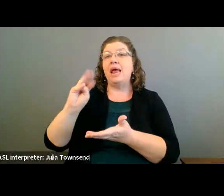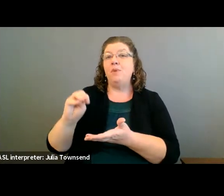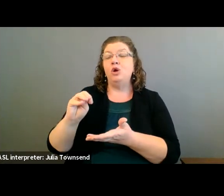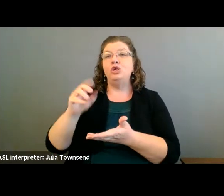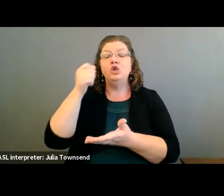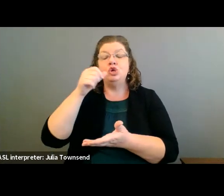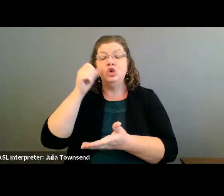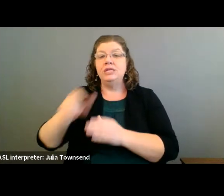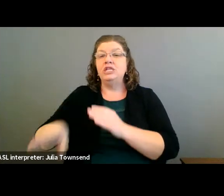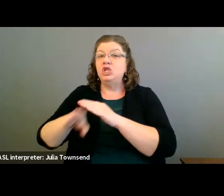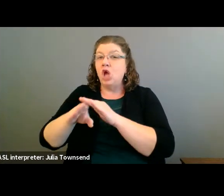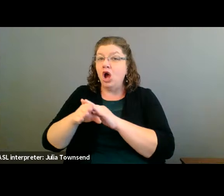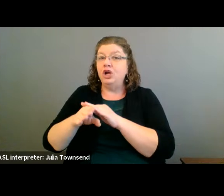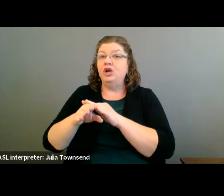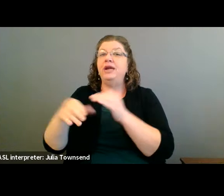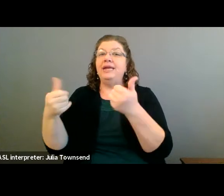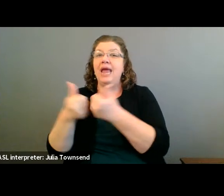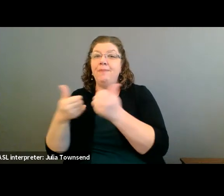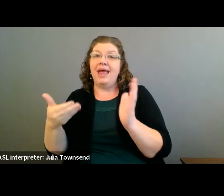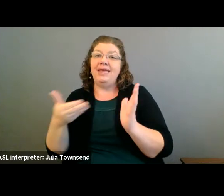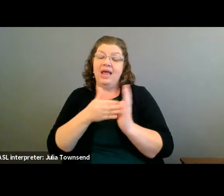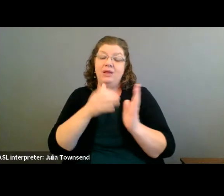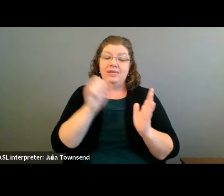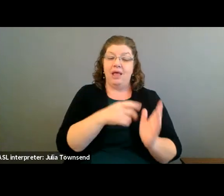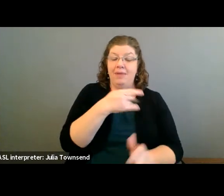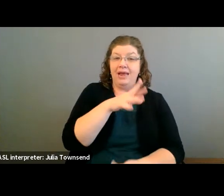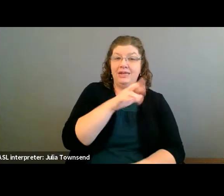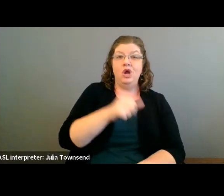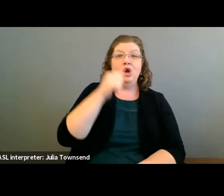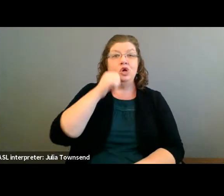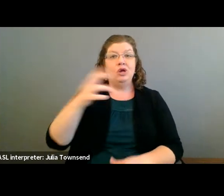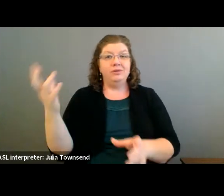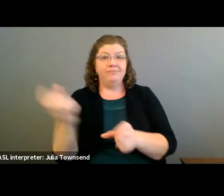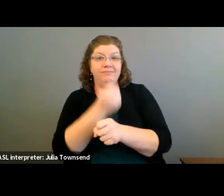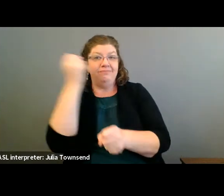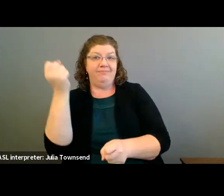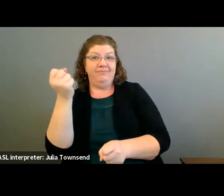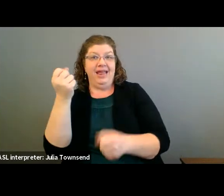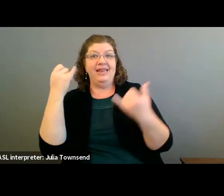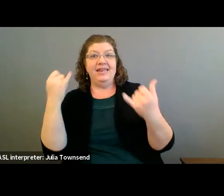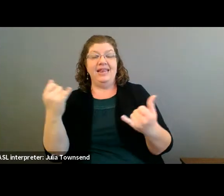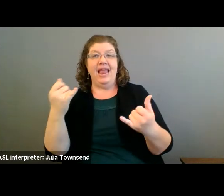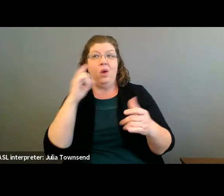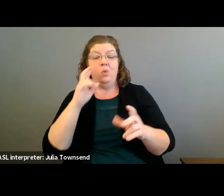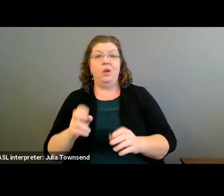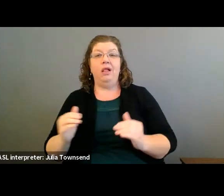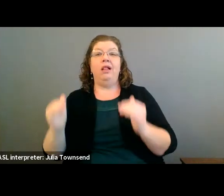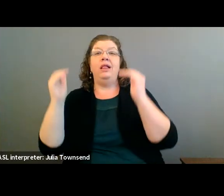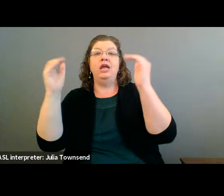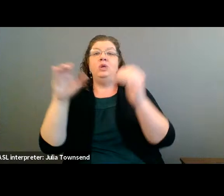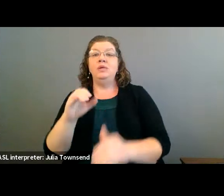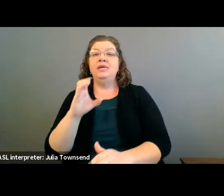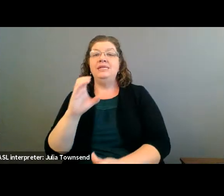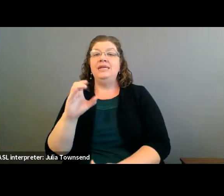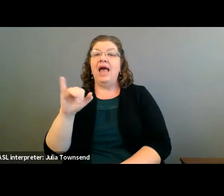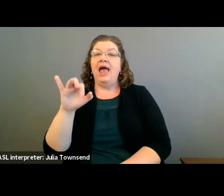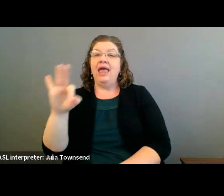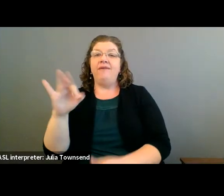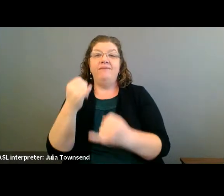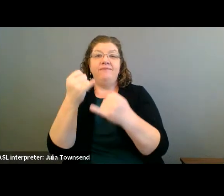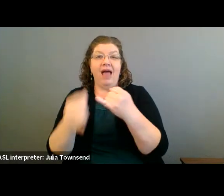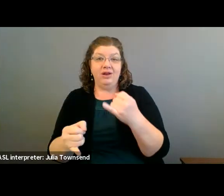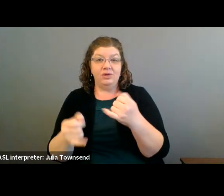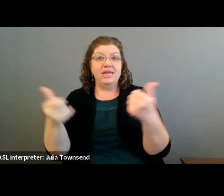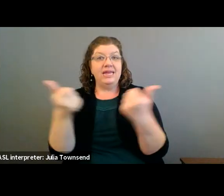game against South Pasadena, where our girls pulled off a win and are now heading to the CIF finals. The game will be played